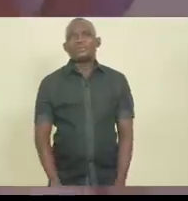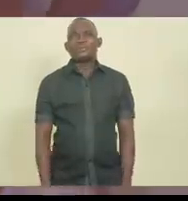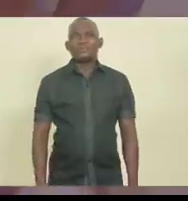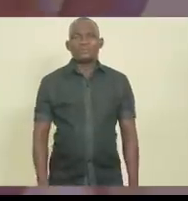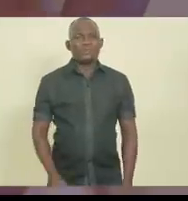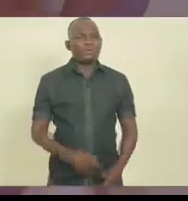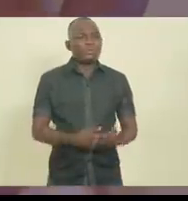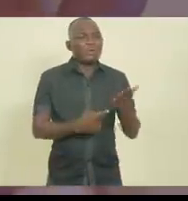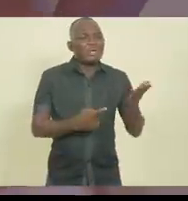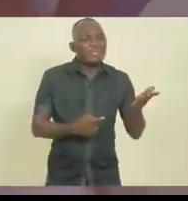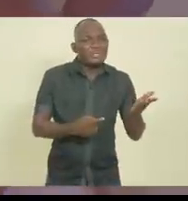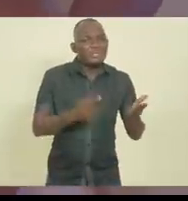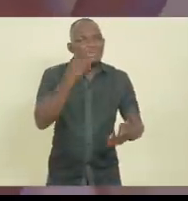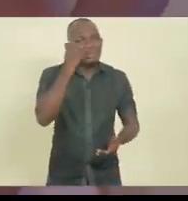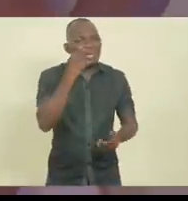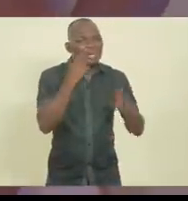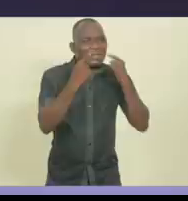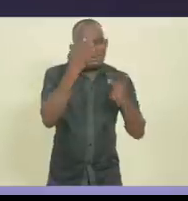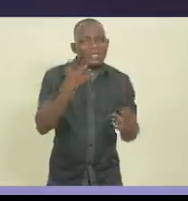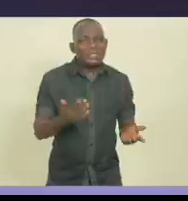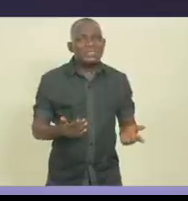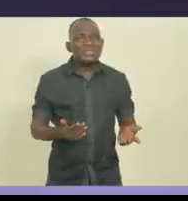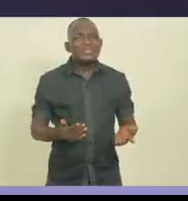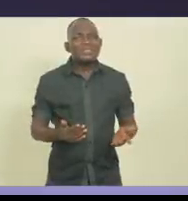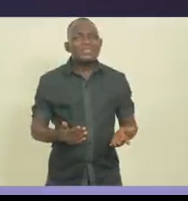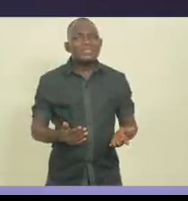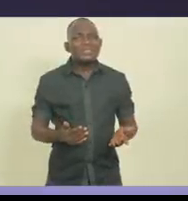Why are you doing this? Why are you crying, Issy?